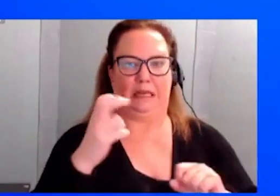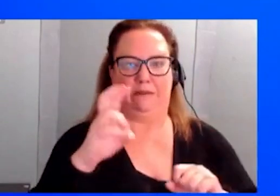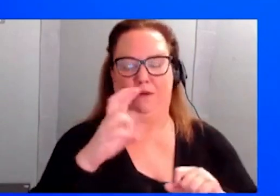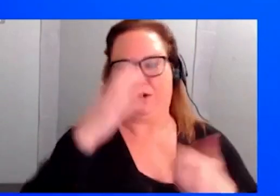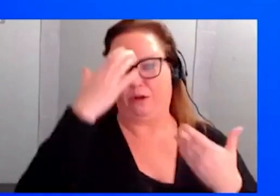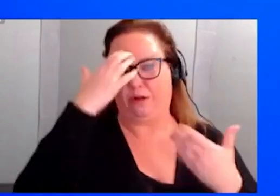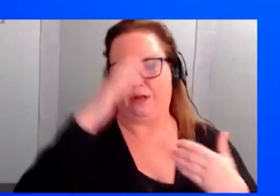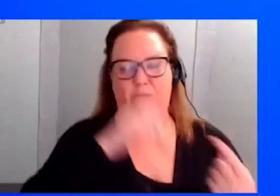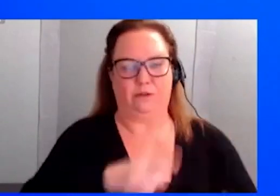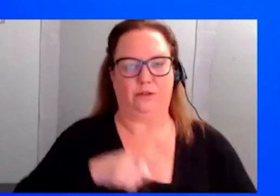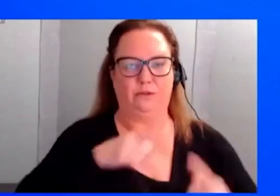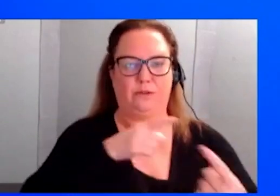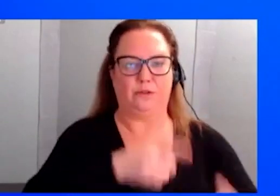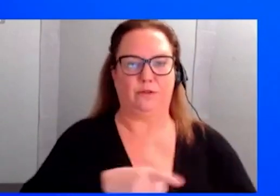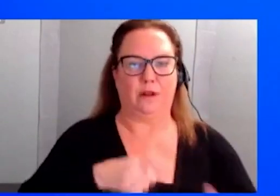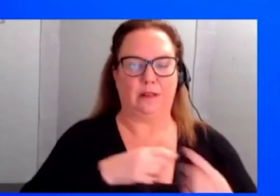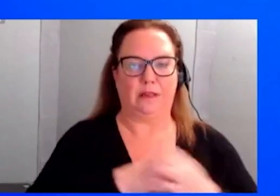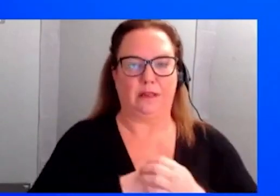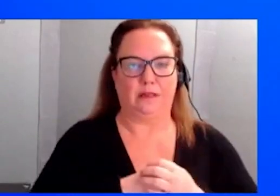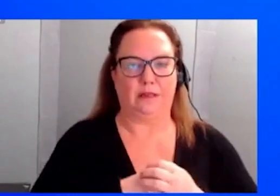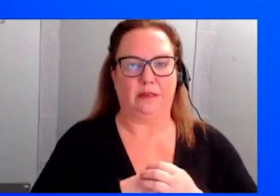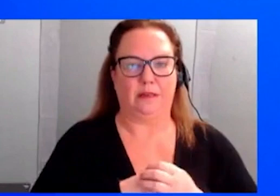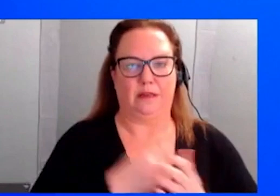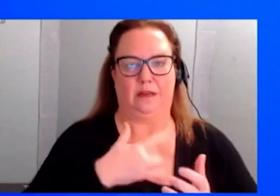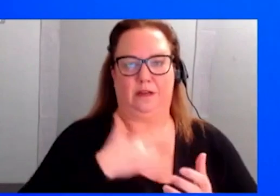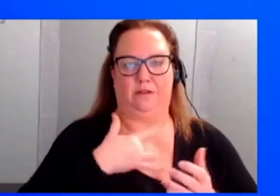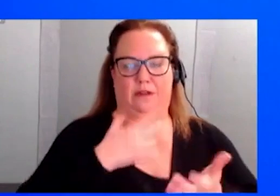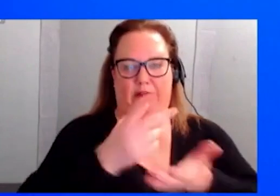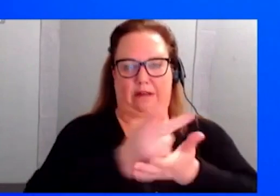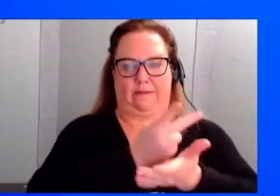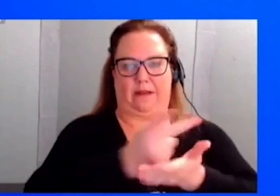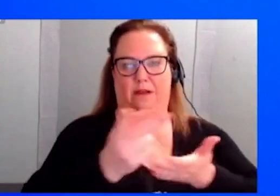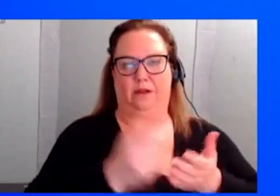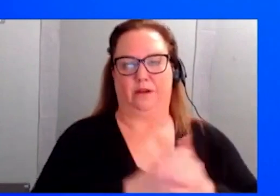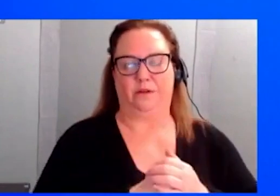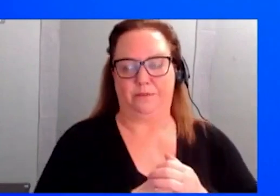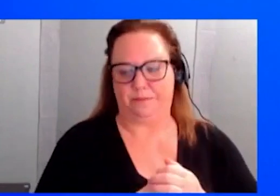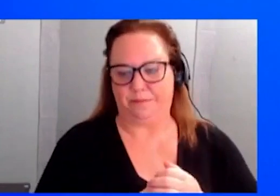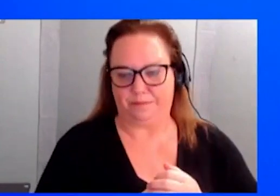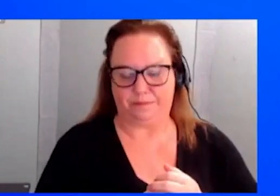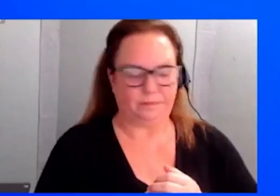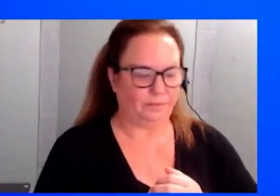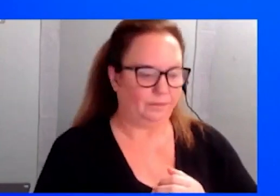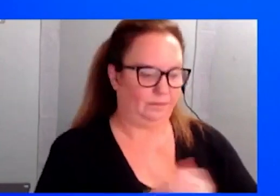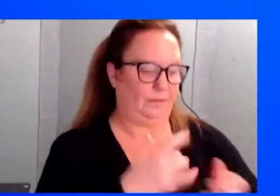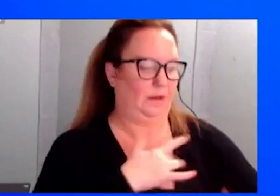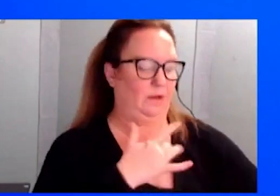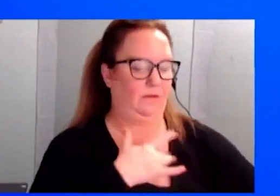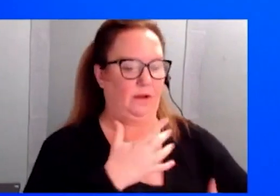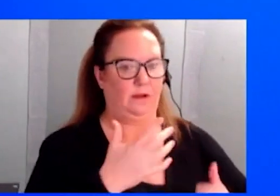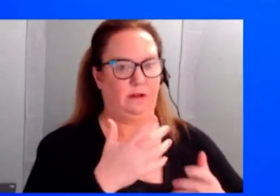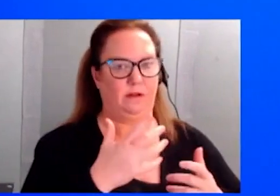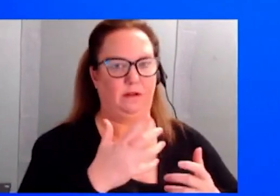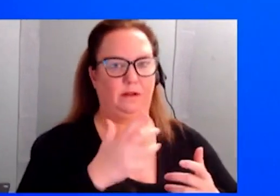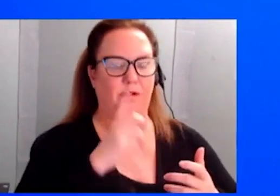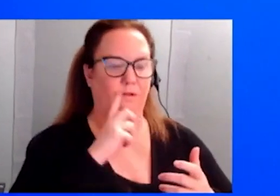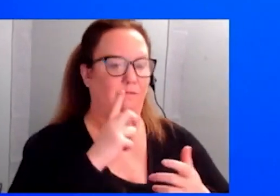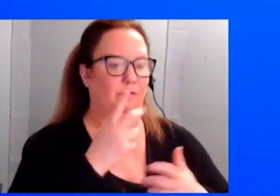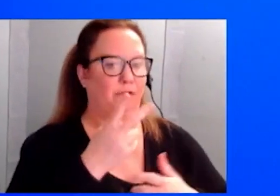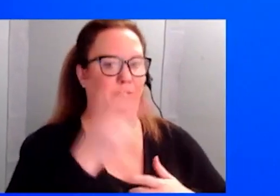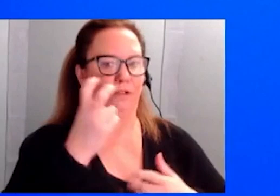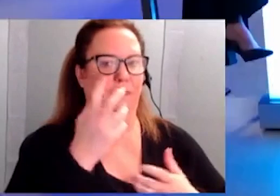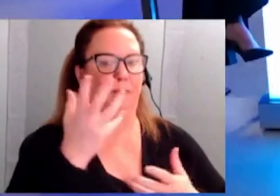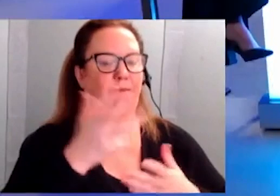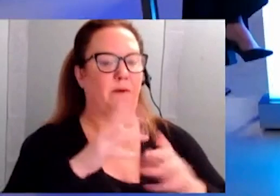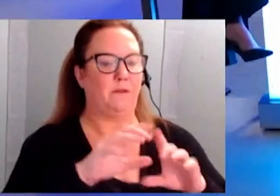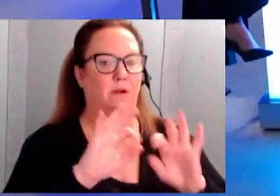struggling. You feel like a failure. And you feel as if you robbed your family of a gift. And Lindsay, more and